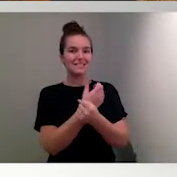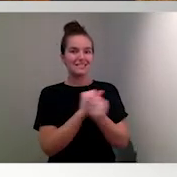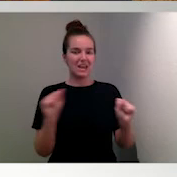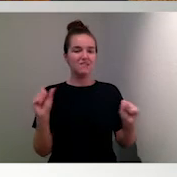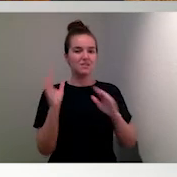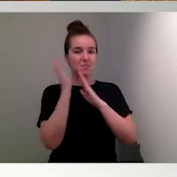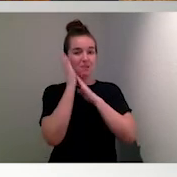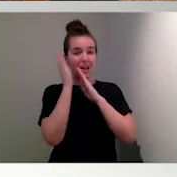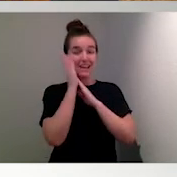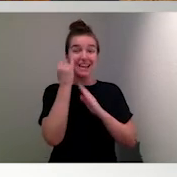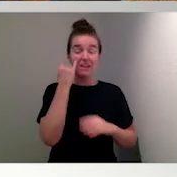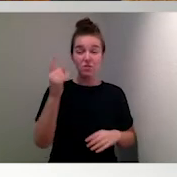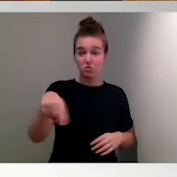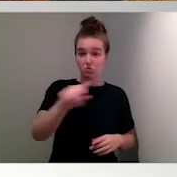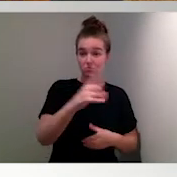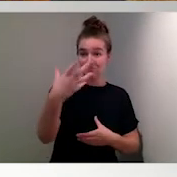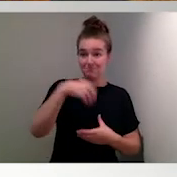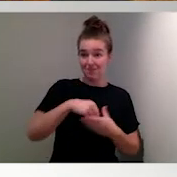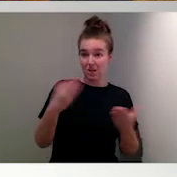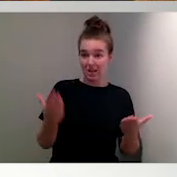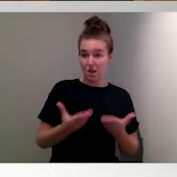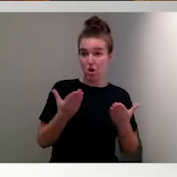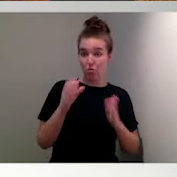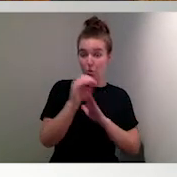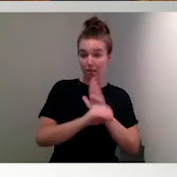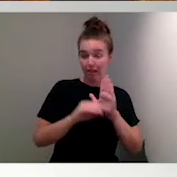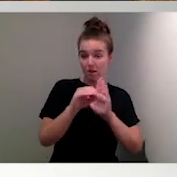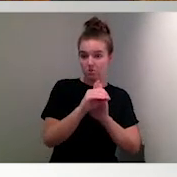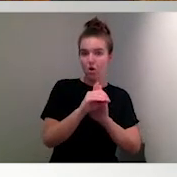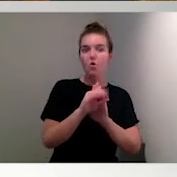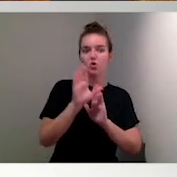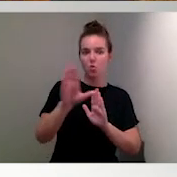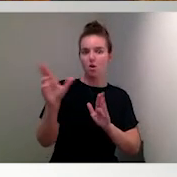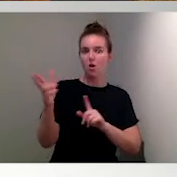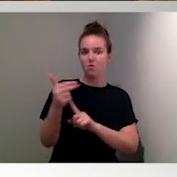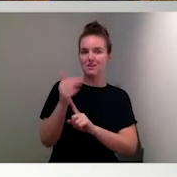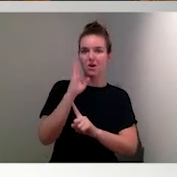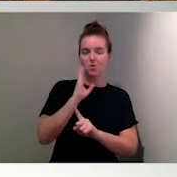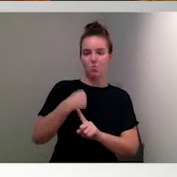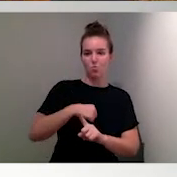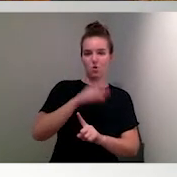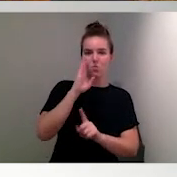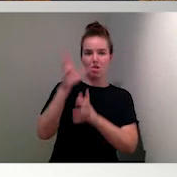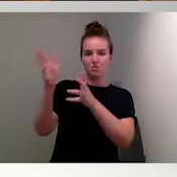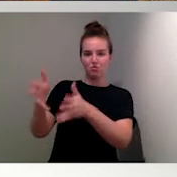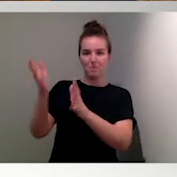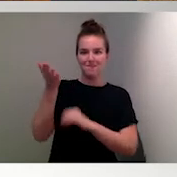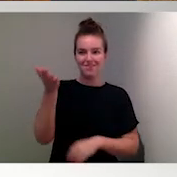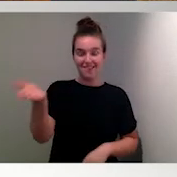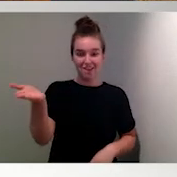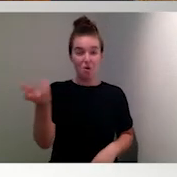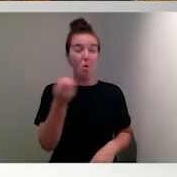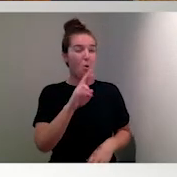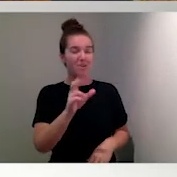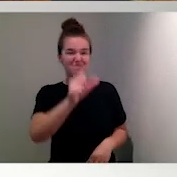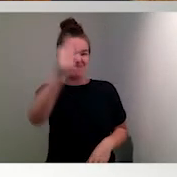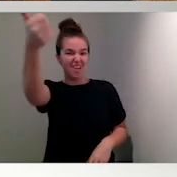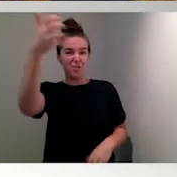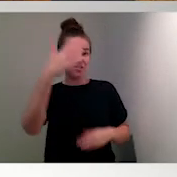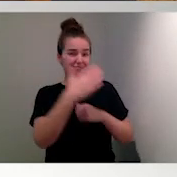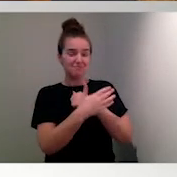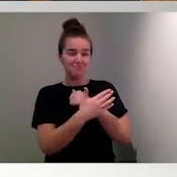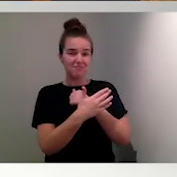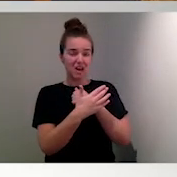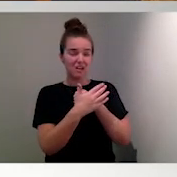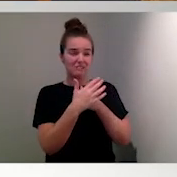you're going somewhere other than Orlando, we can have that safety bed sent to you. And because it's medical equipment, it's not going